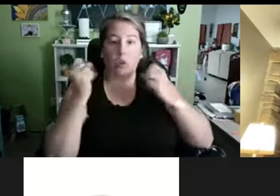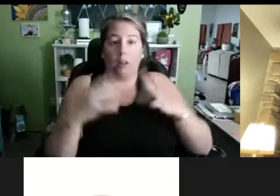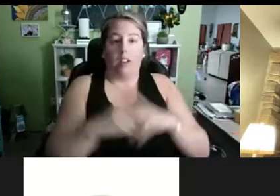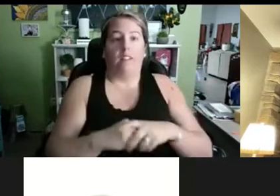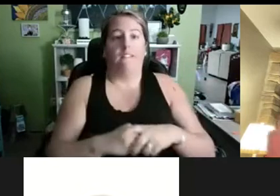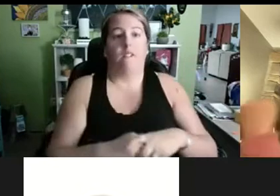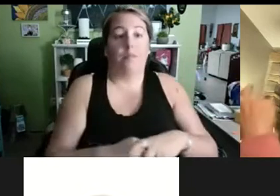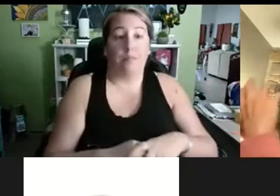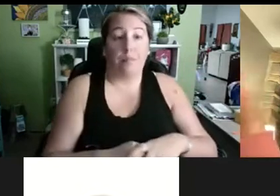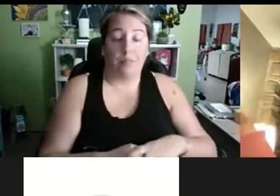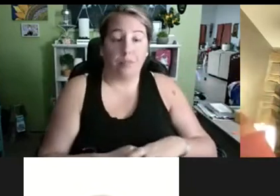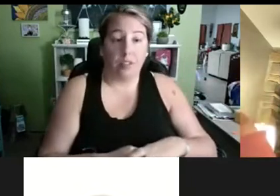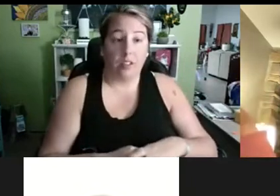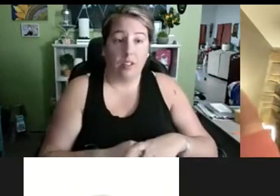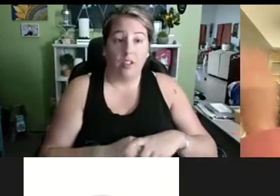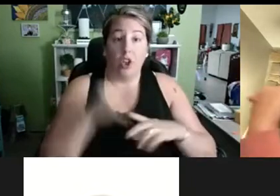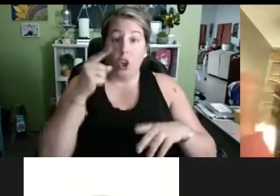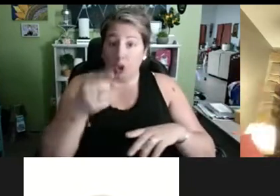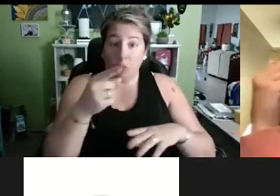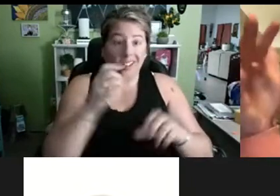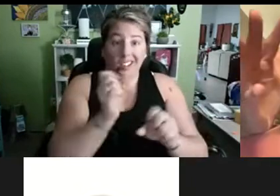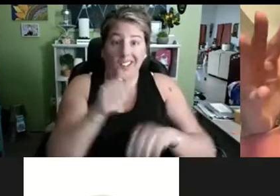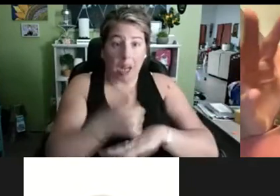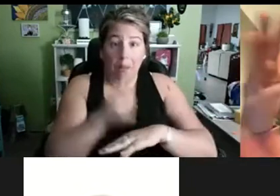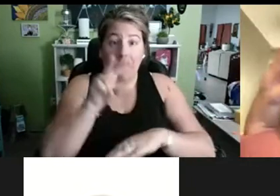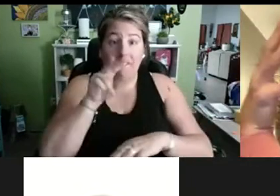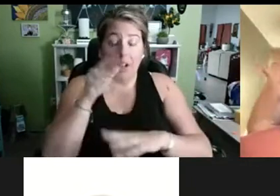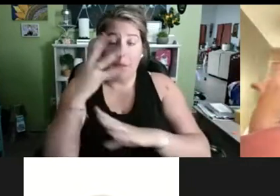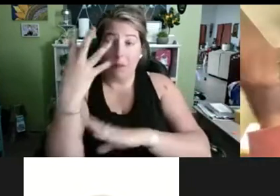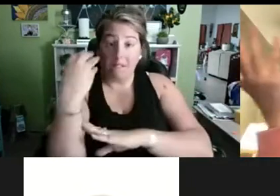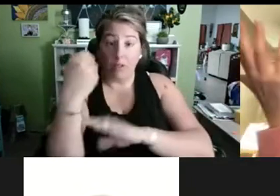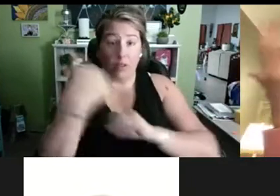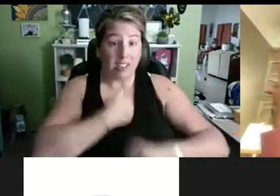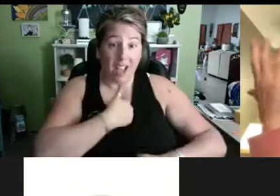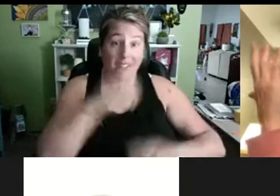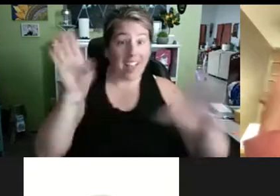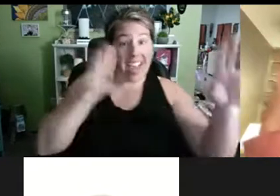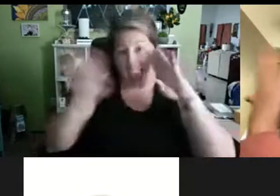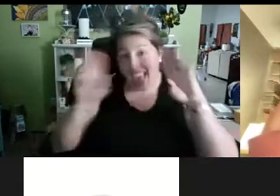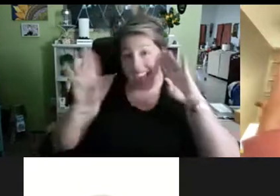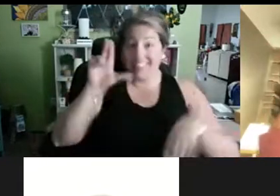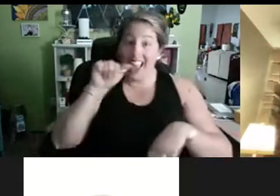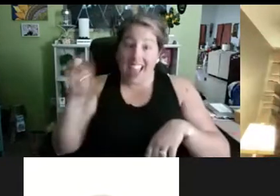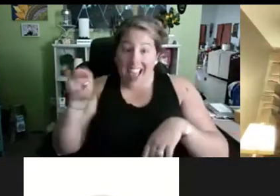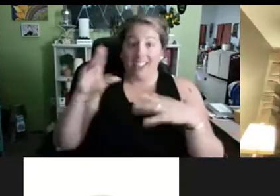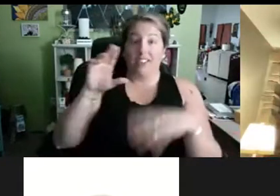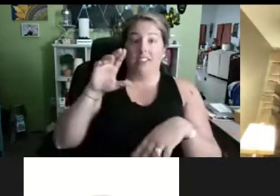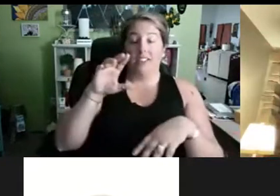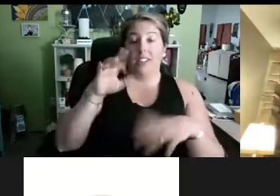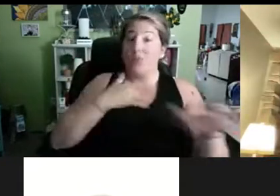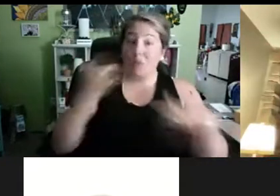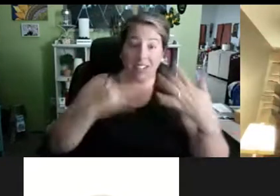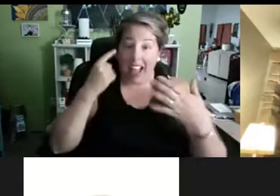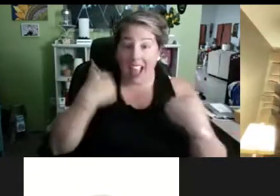YouTube. You can make your own video and link yourself saying like, hey guys, it's Anne. Super excited to like